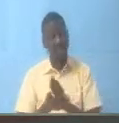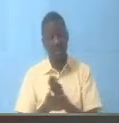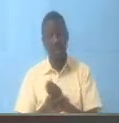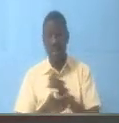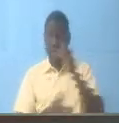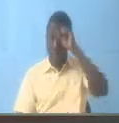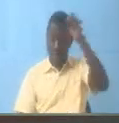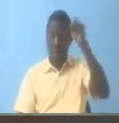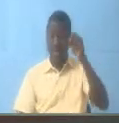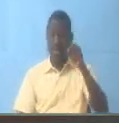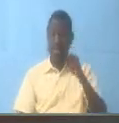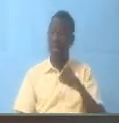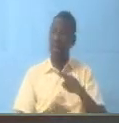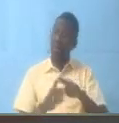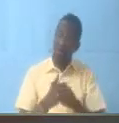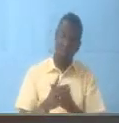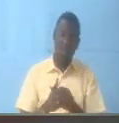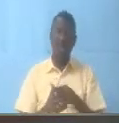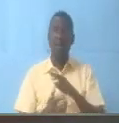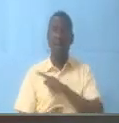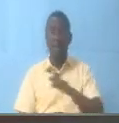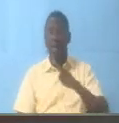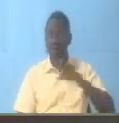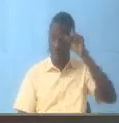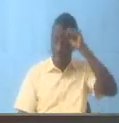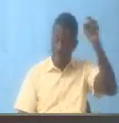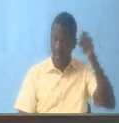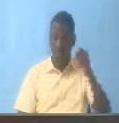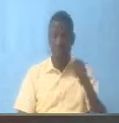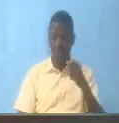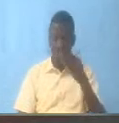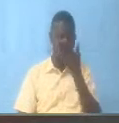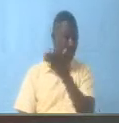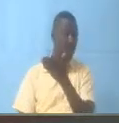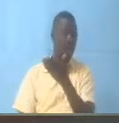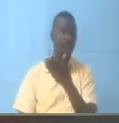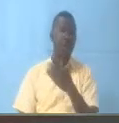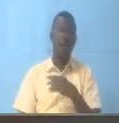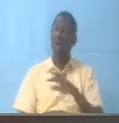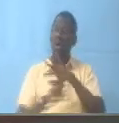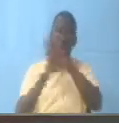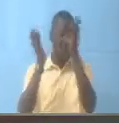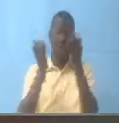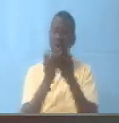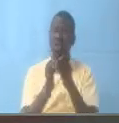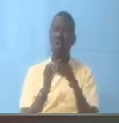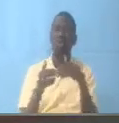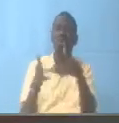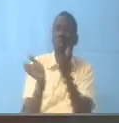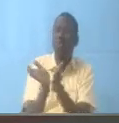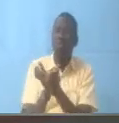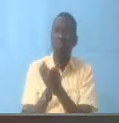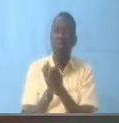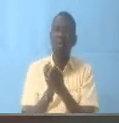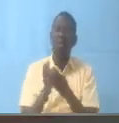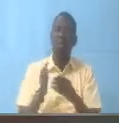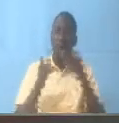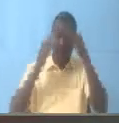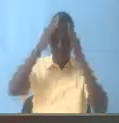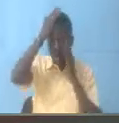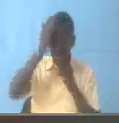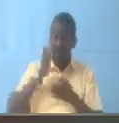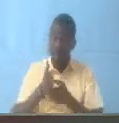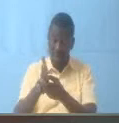was around, and other people, the minister of the interior, all sorts of people. The commanders were there. So, but we were interested